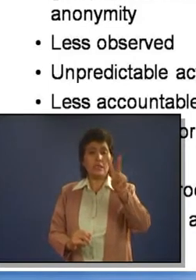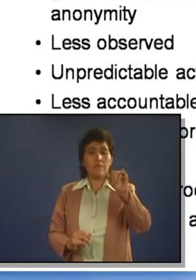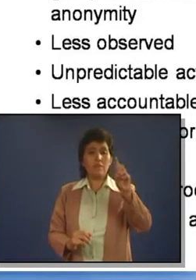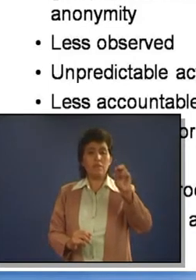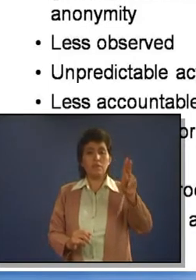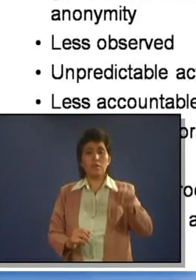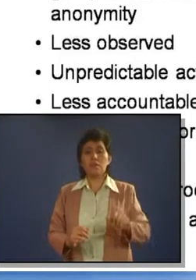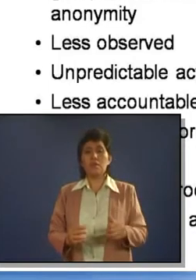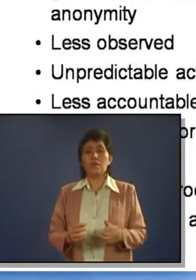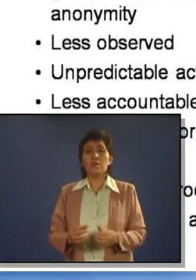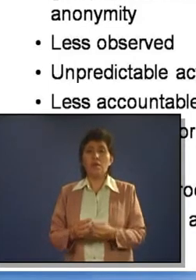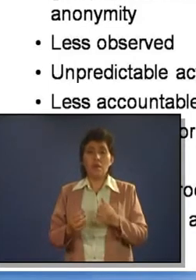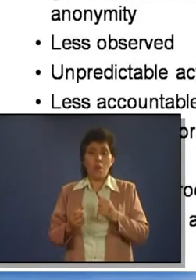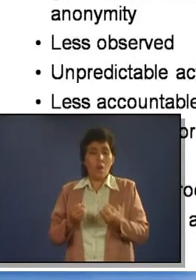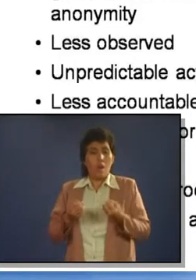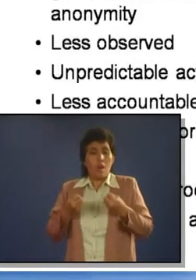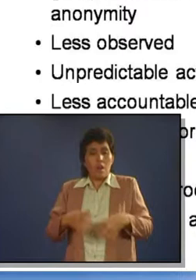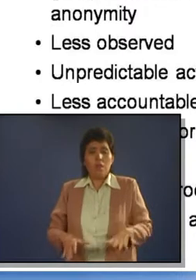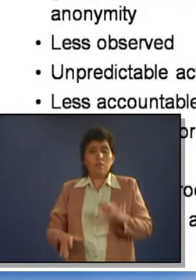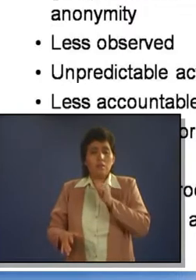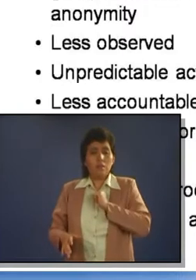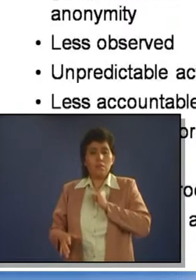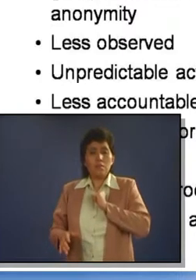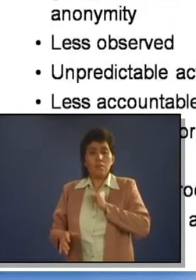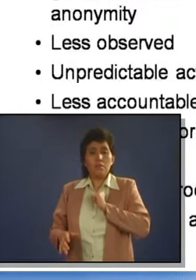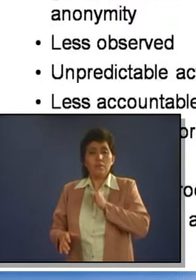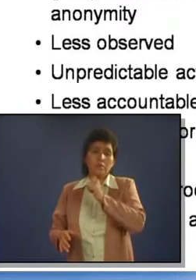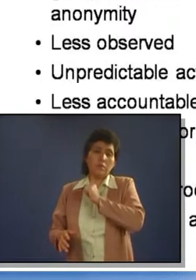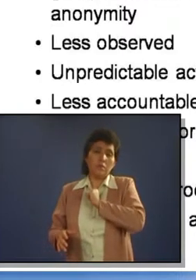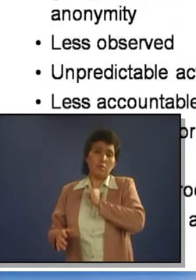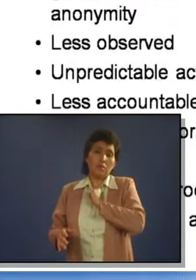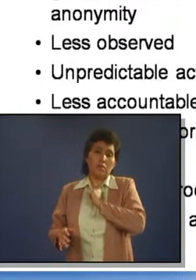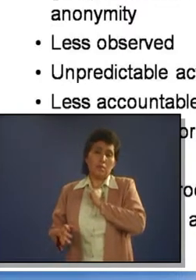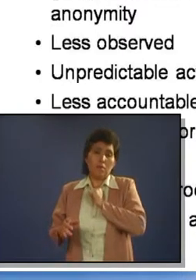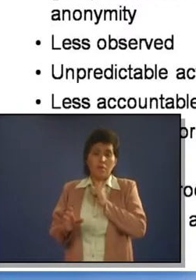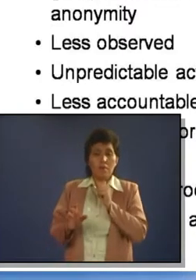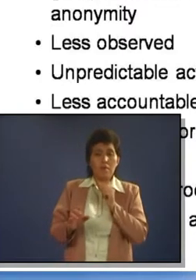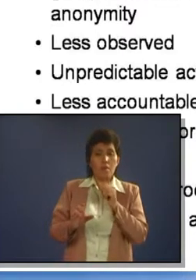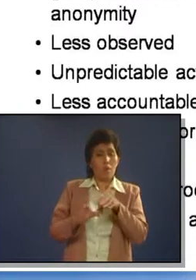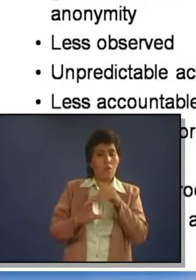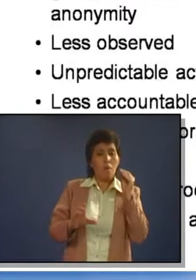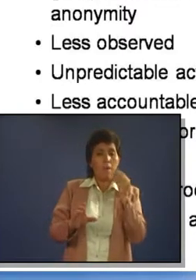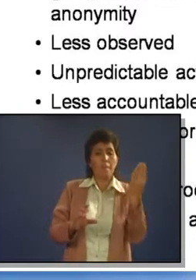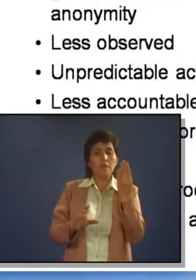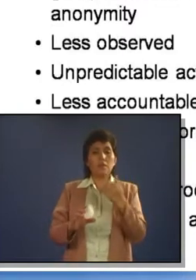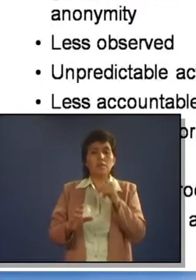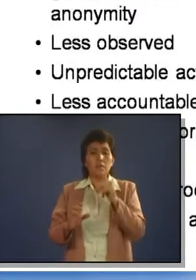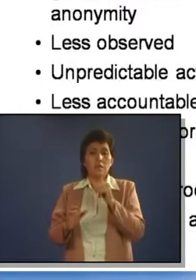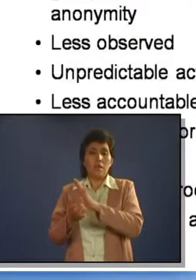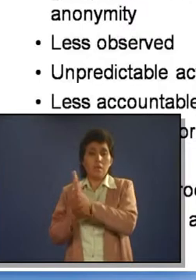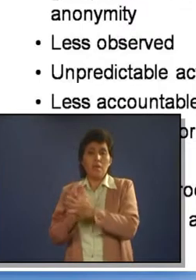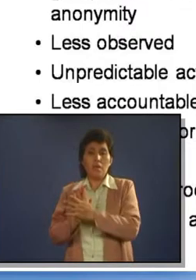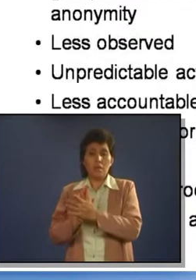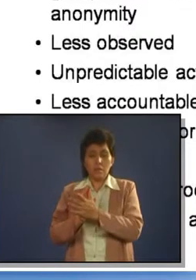individuation? Meaning there's a loss of self-awareness and also self-restraint in group situation that foster arousal